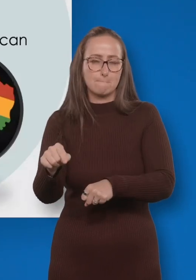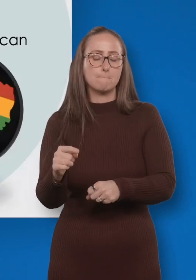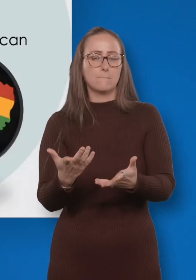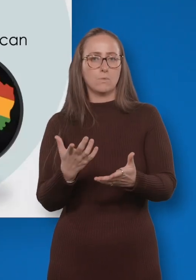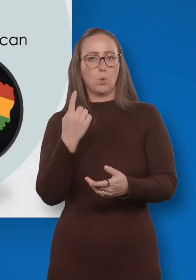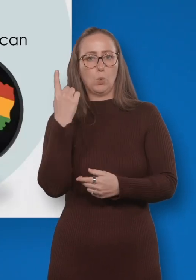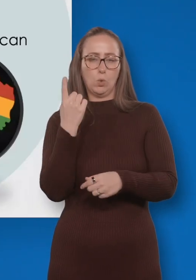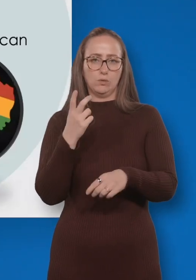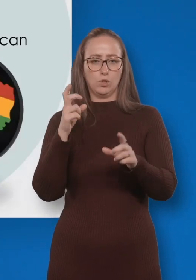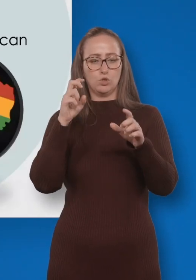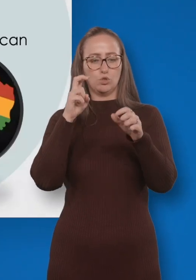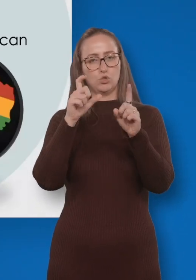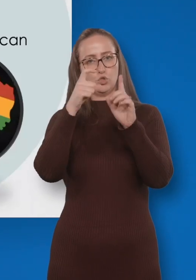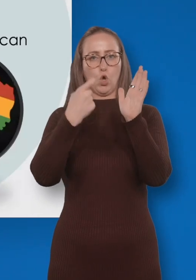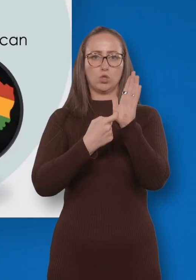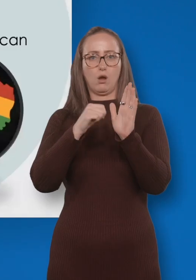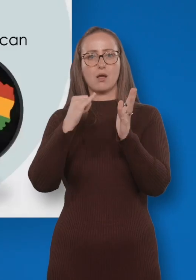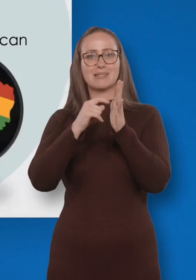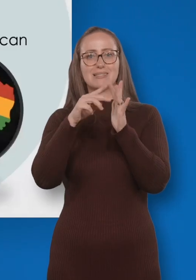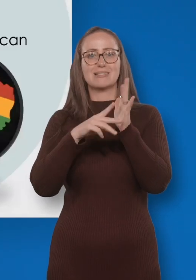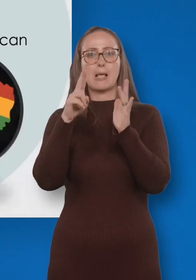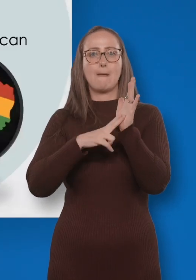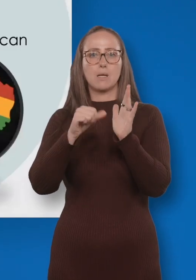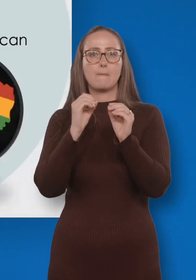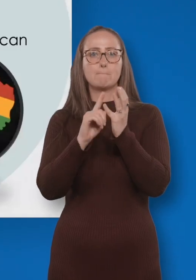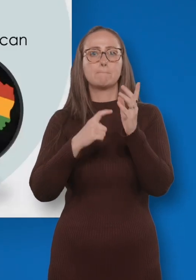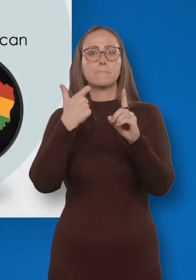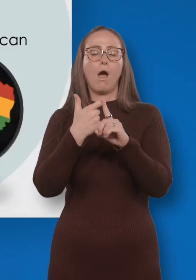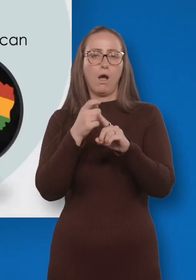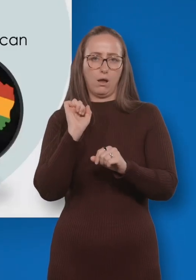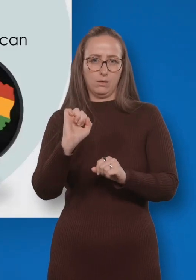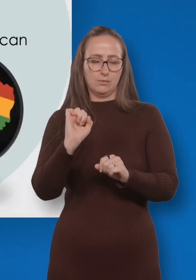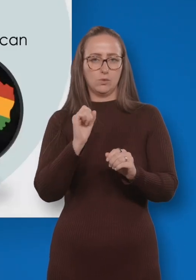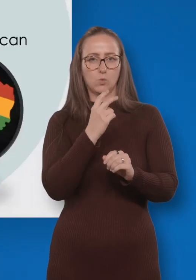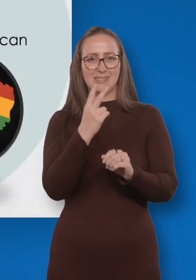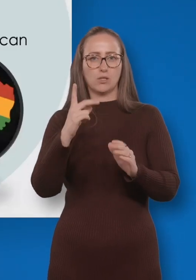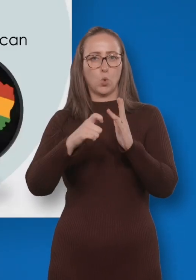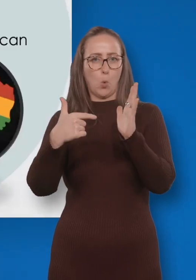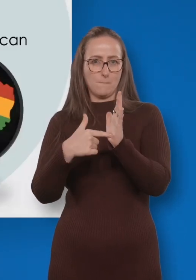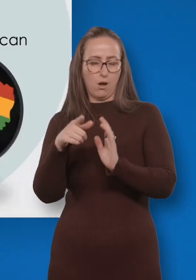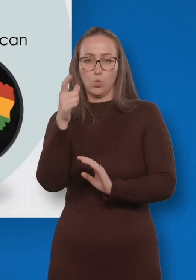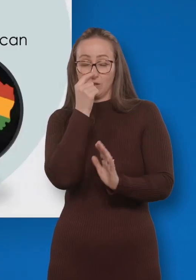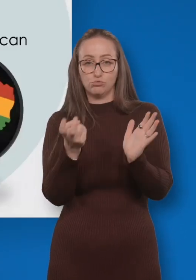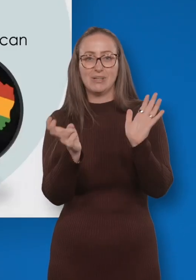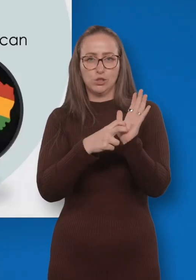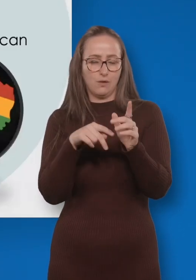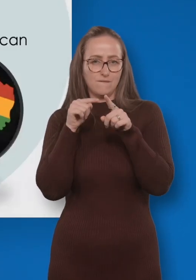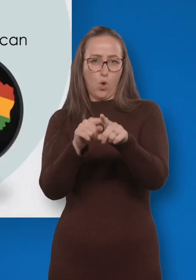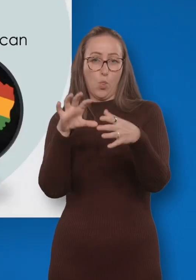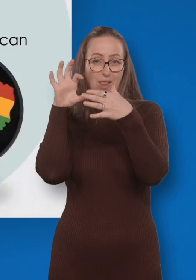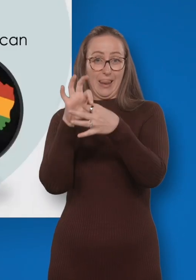colonialism held by Dr. Simon Buck, and that's on the 22nd of October. And you can